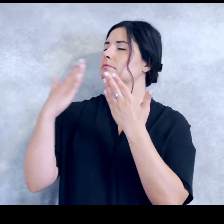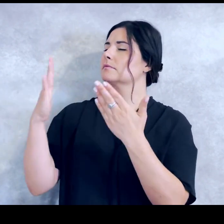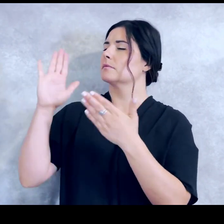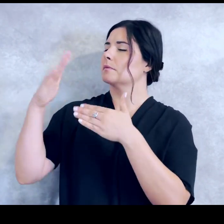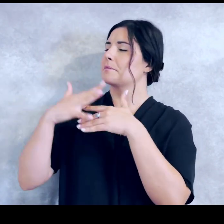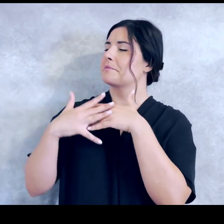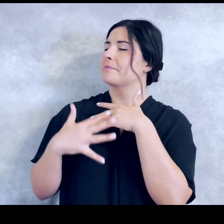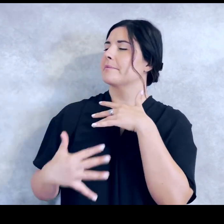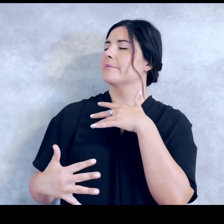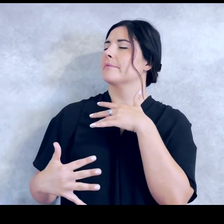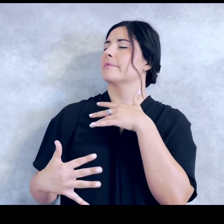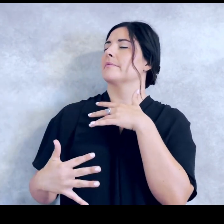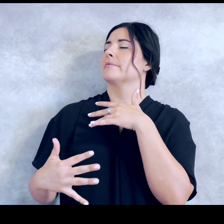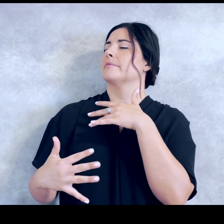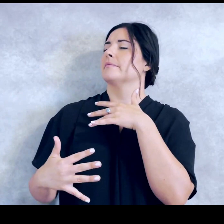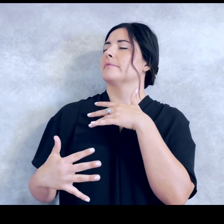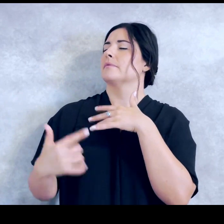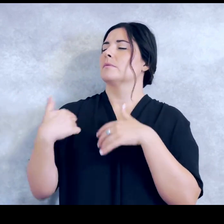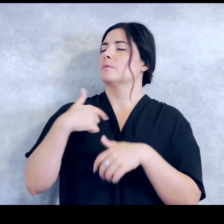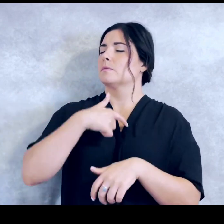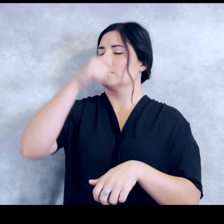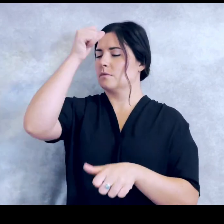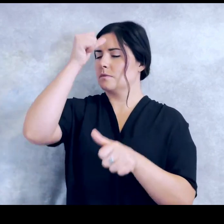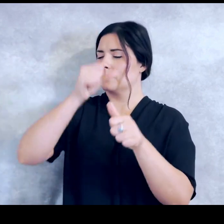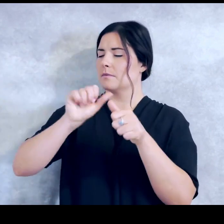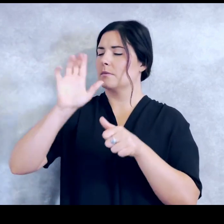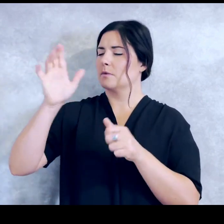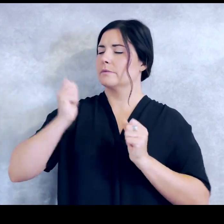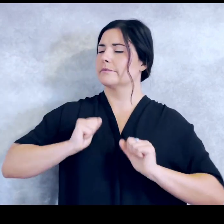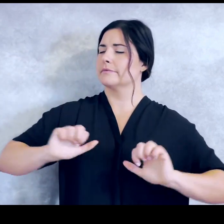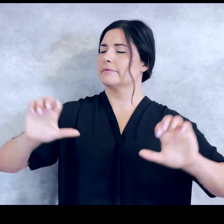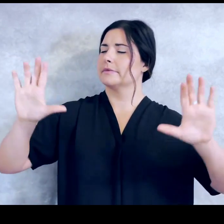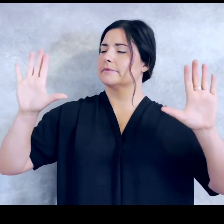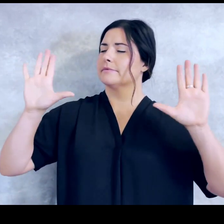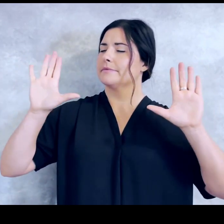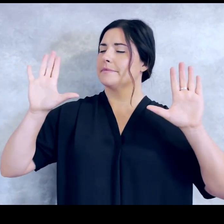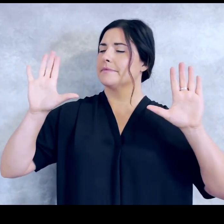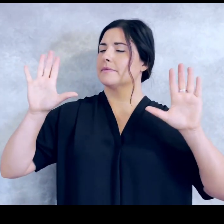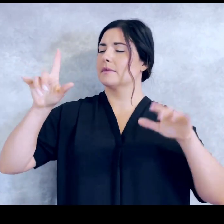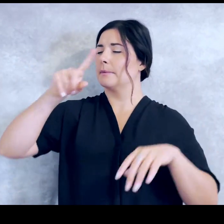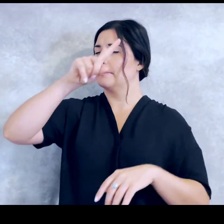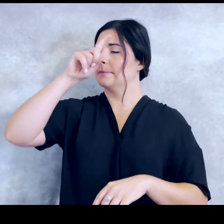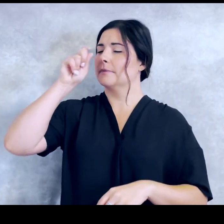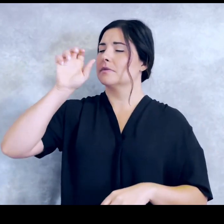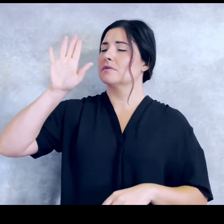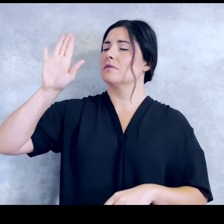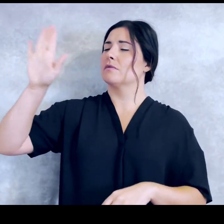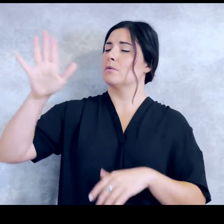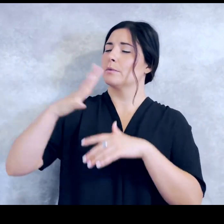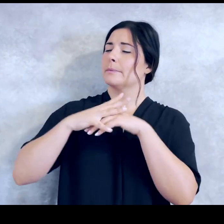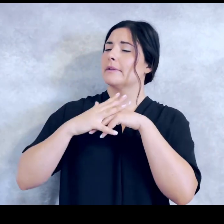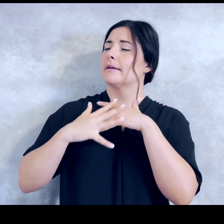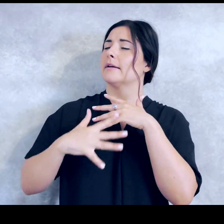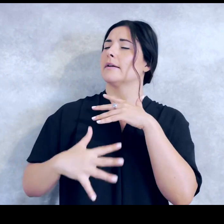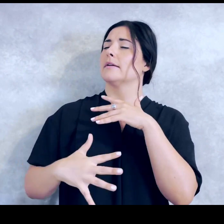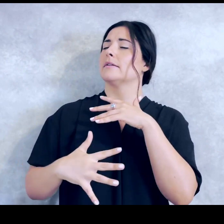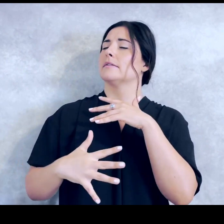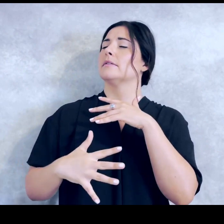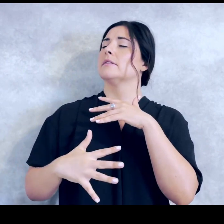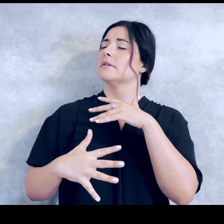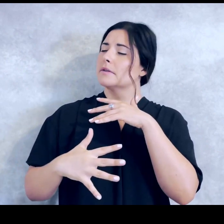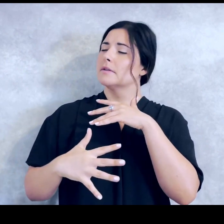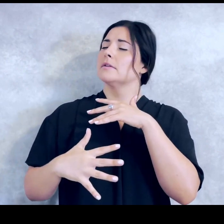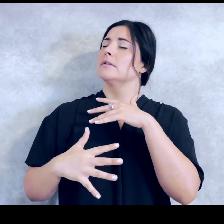Jesus, we thank you for your blood. We remember your sacrifice. It is because of your